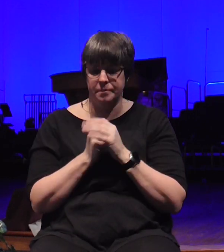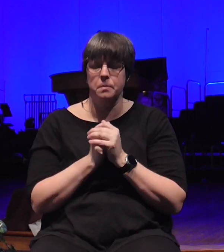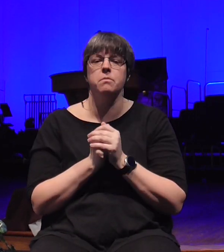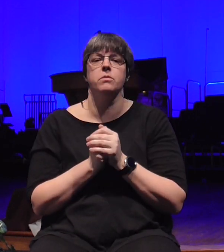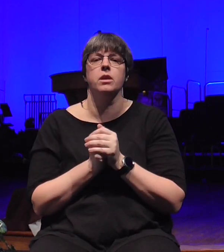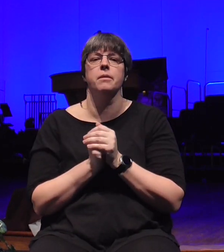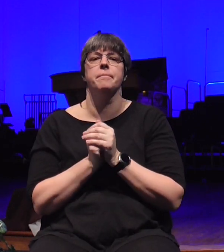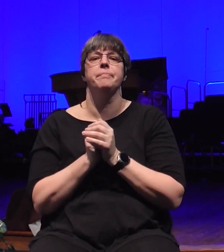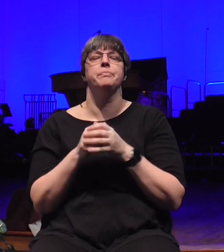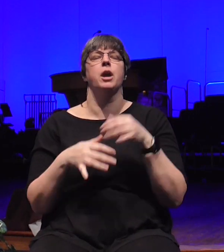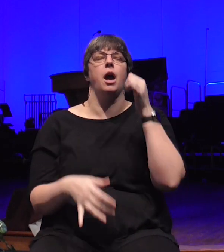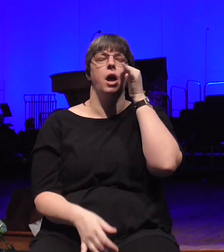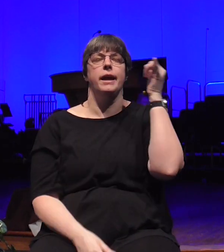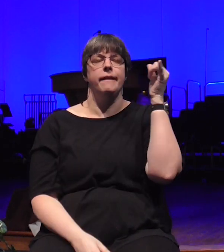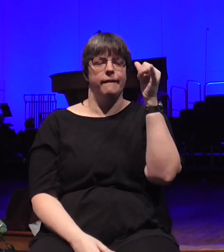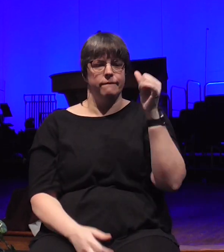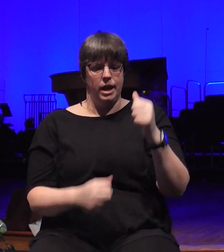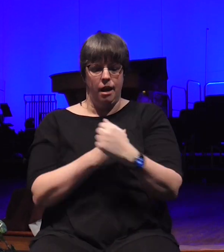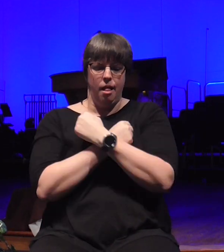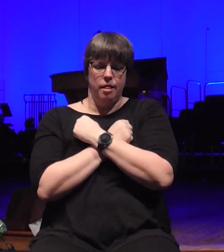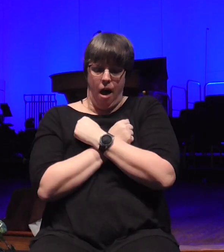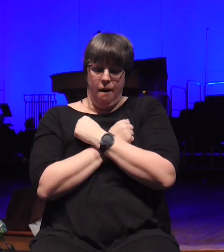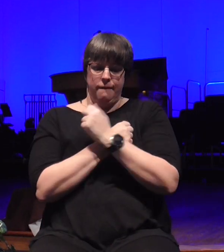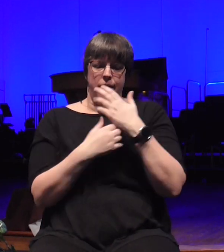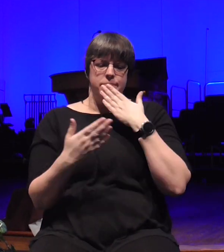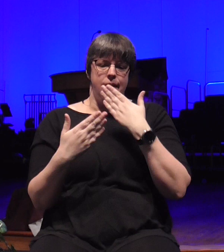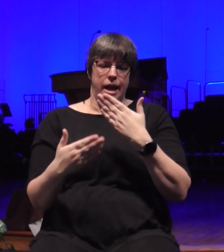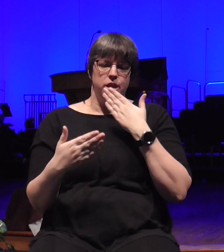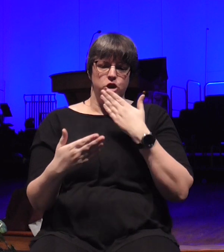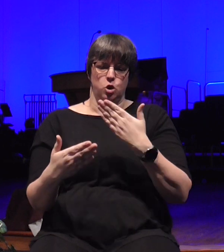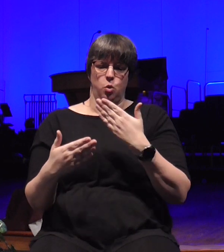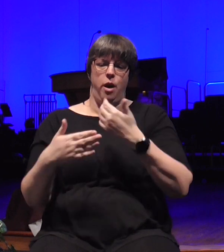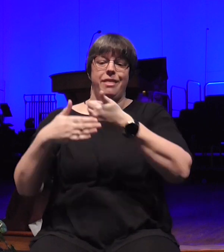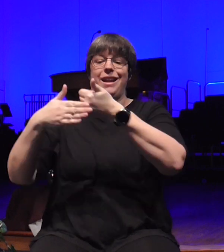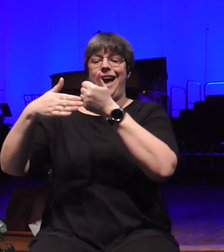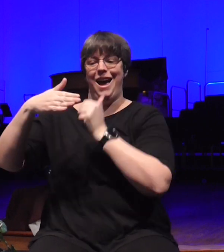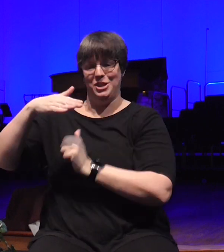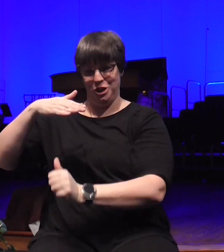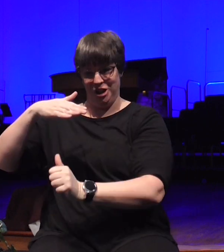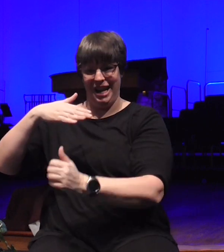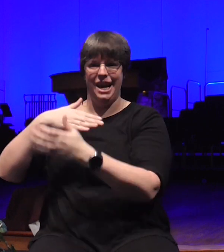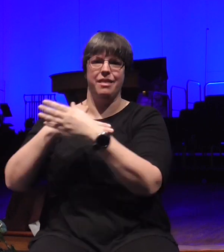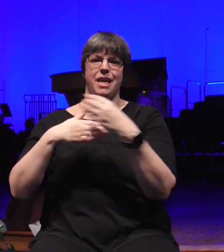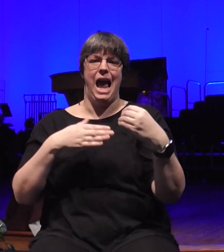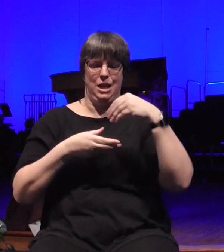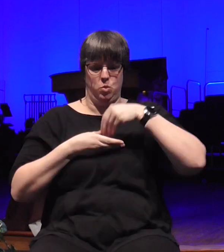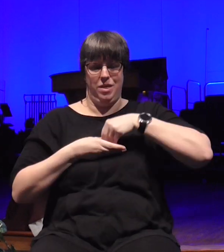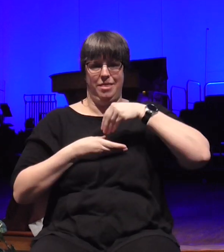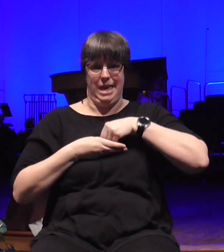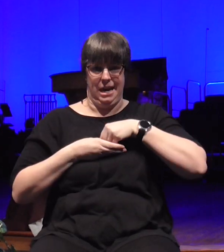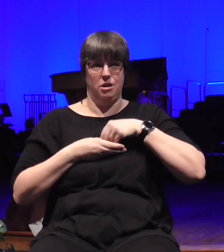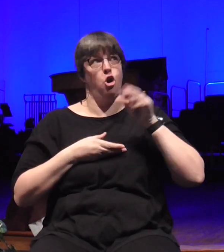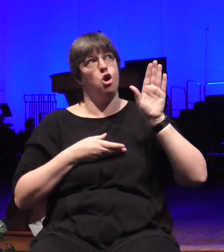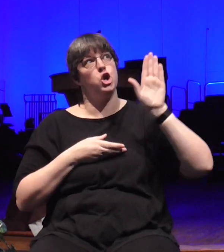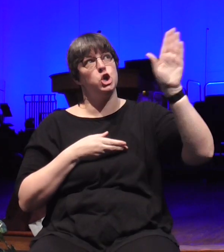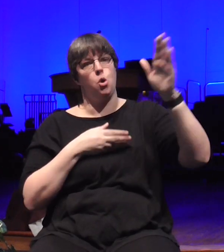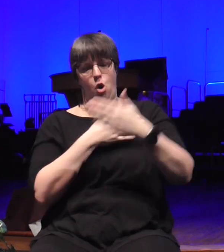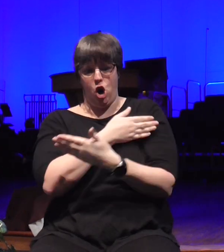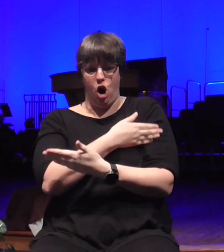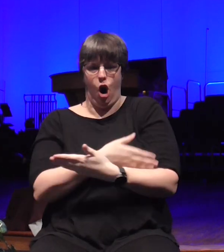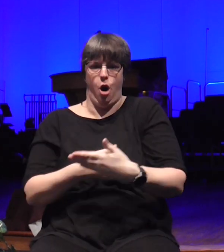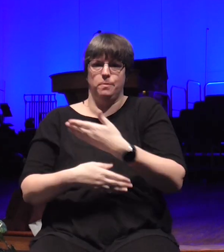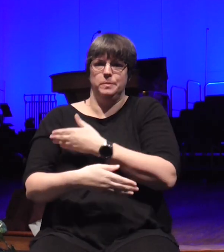Oh, infinite love, thank you that underneath us and within us are the everlasting arms of your creative